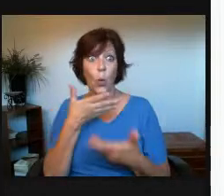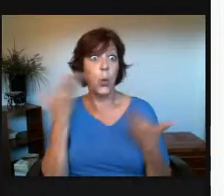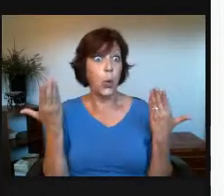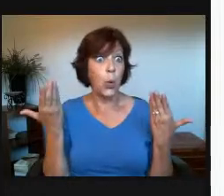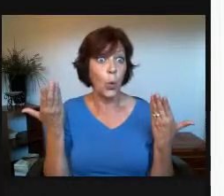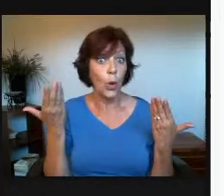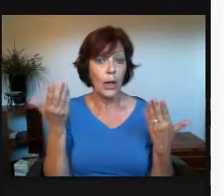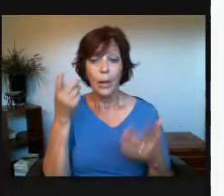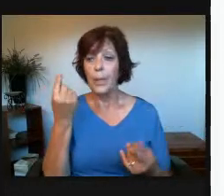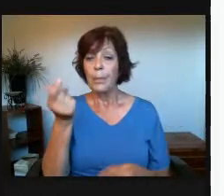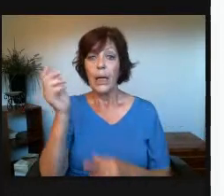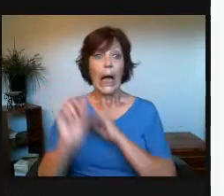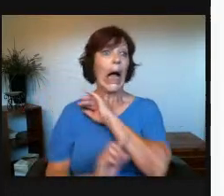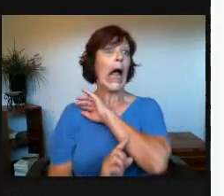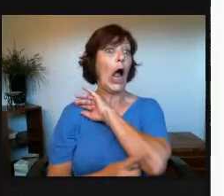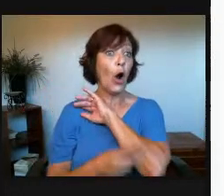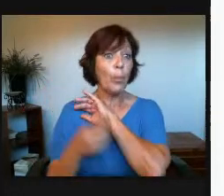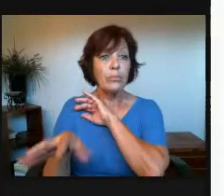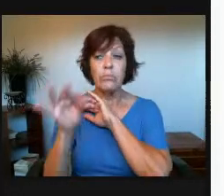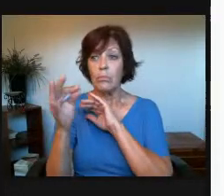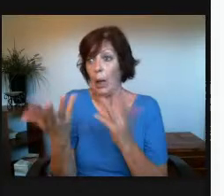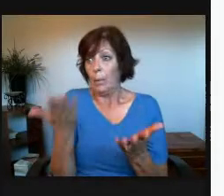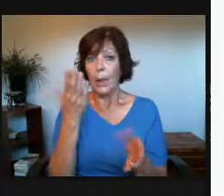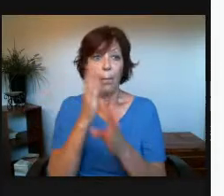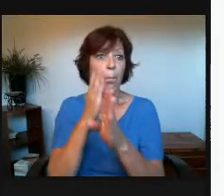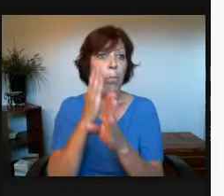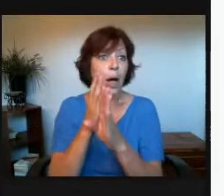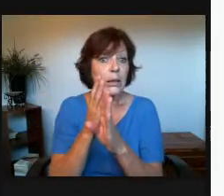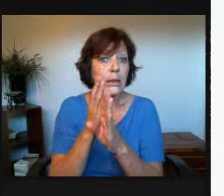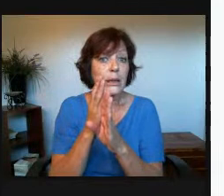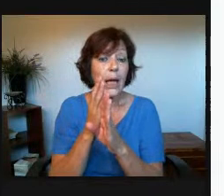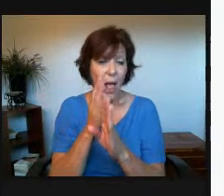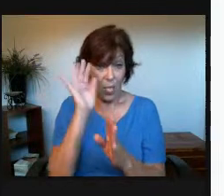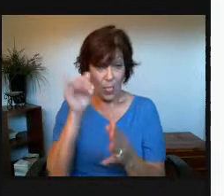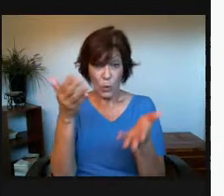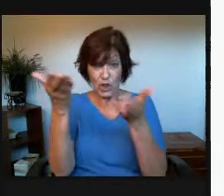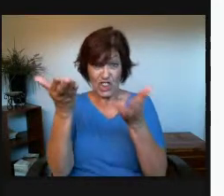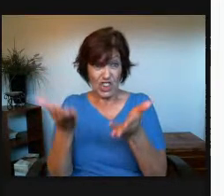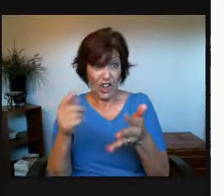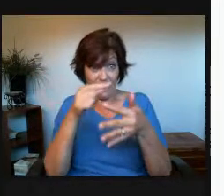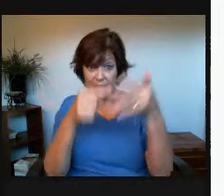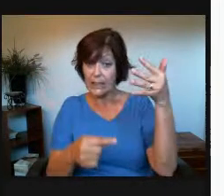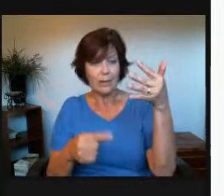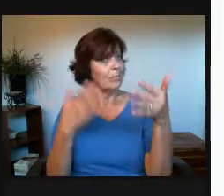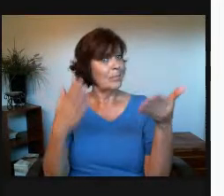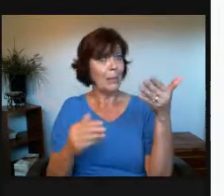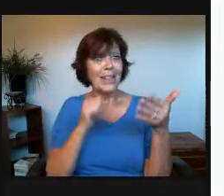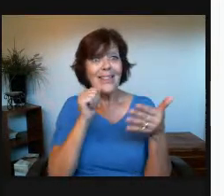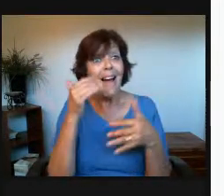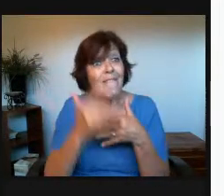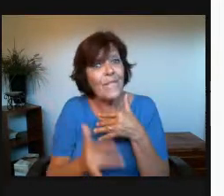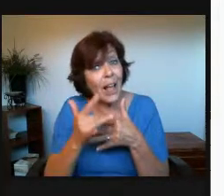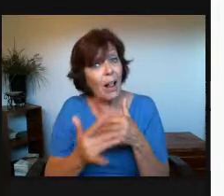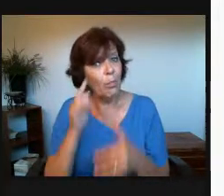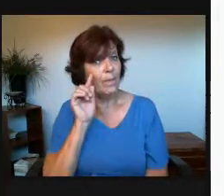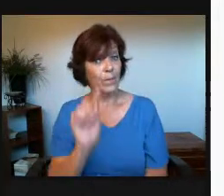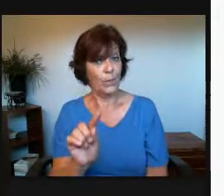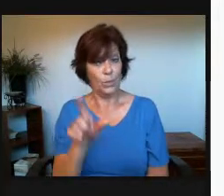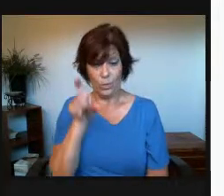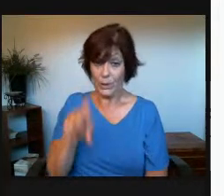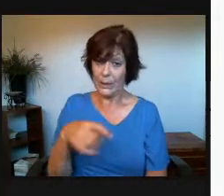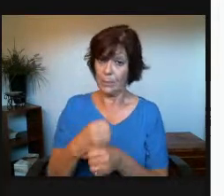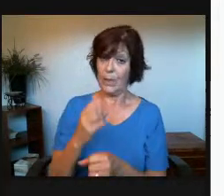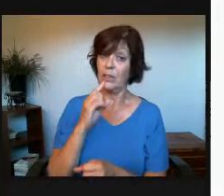might be the trash pickup, it might be the bus schedule. Those services might not be available, so you need to